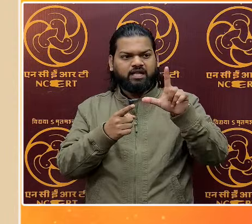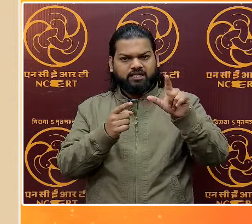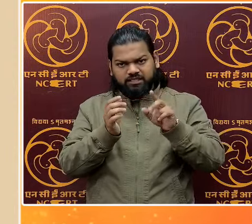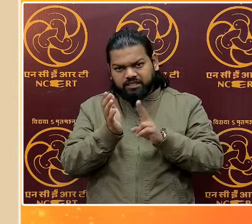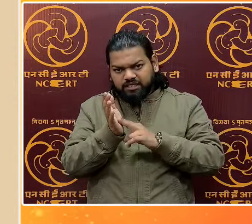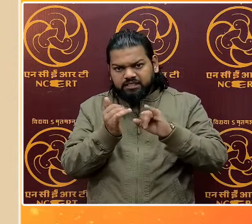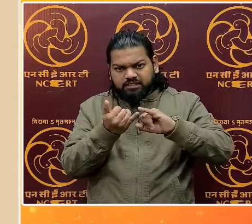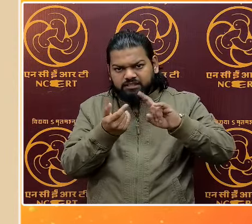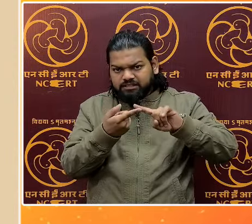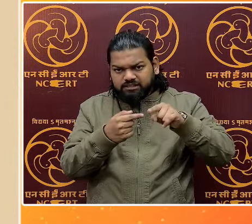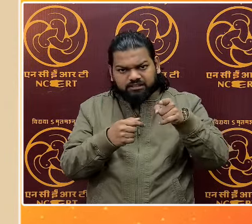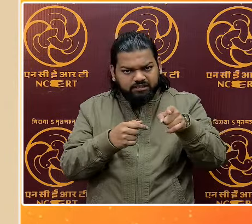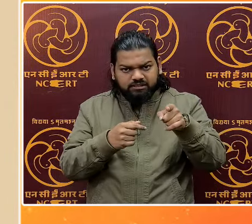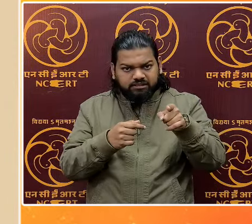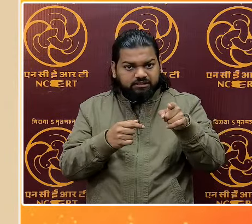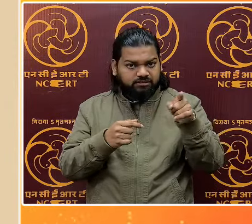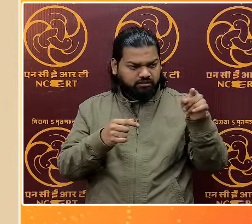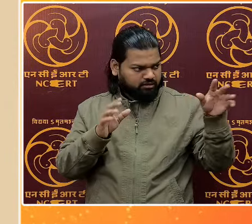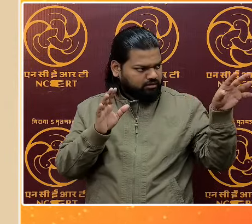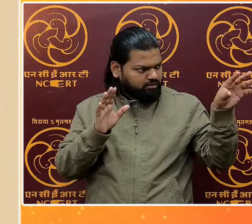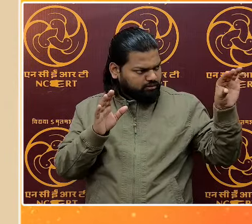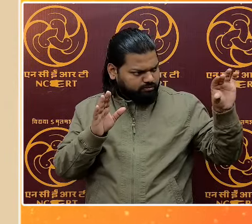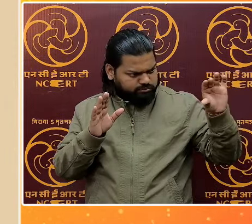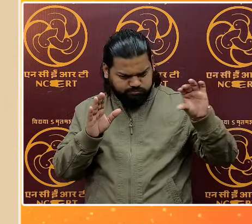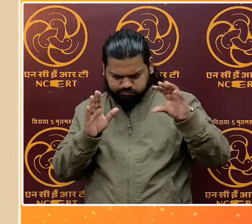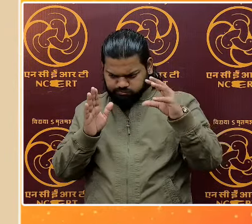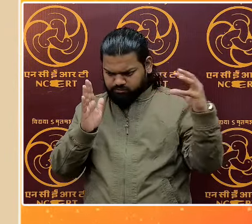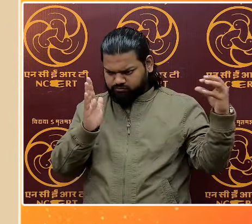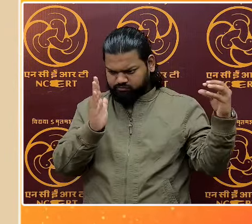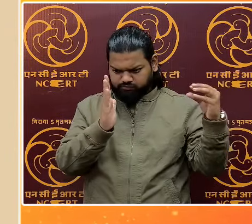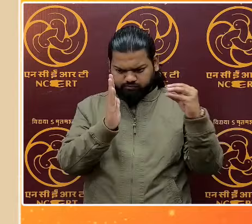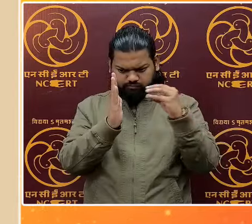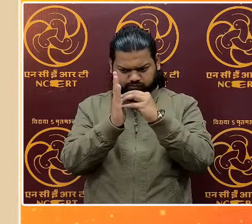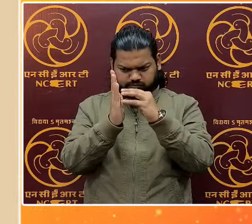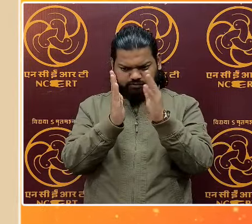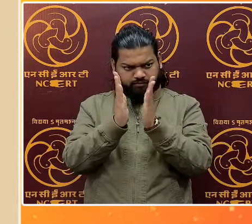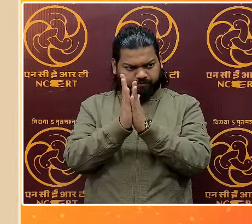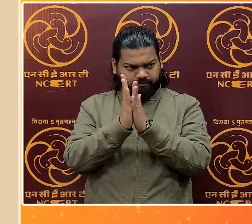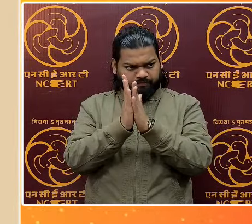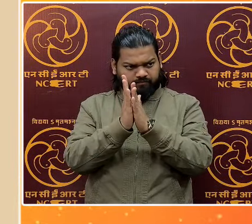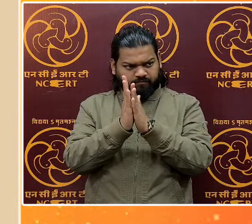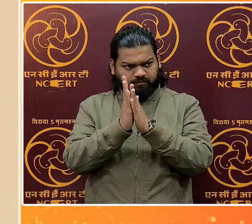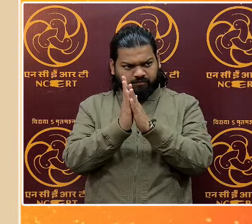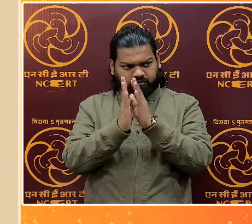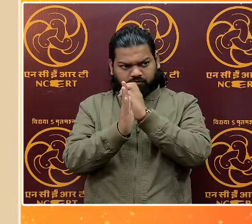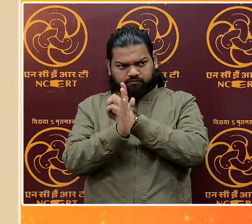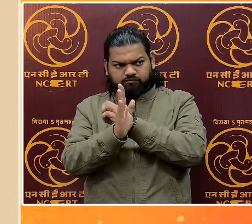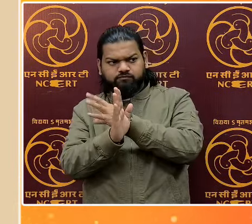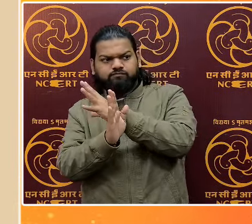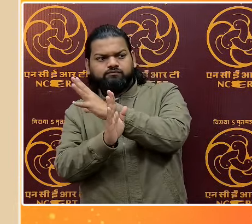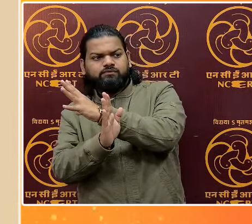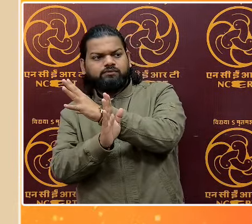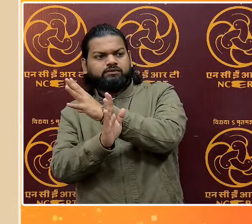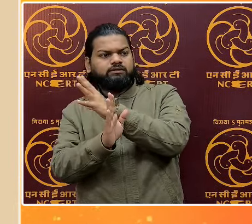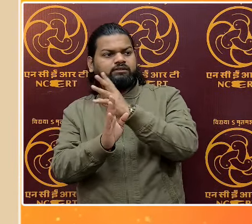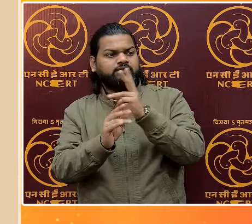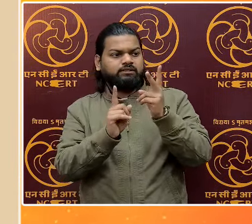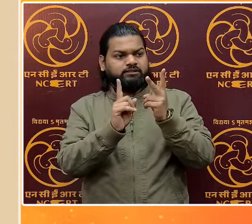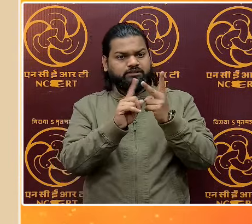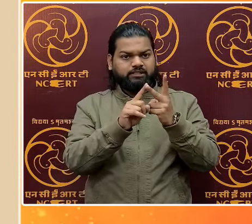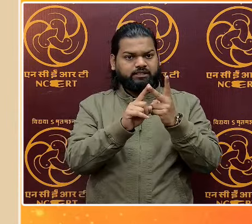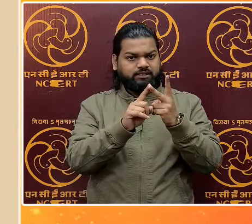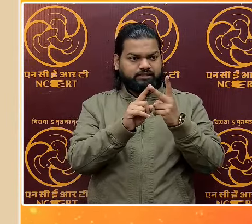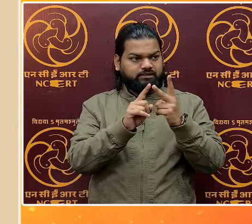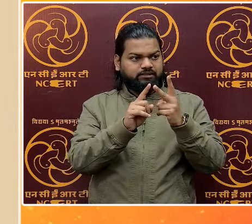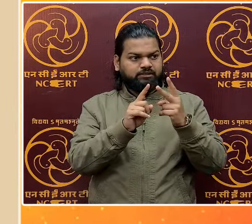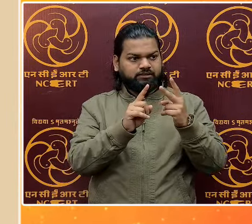light ray gets diverged. Now we can clearly see the difference between the second and the third case. In second case, the light rays are